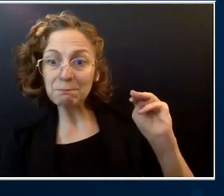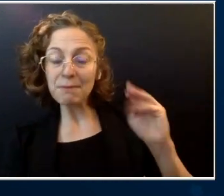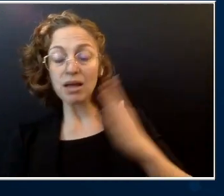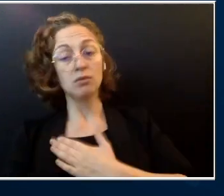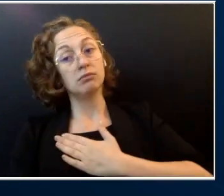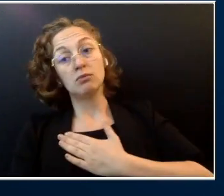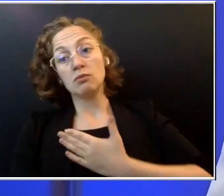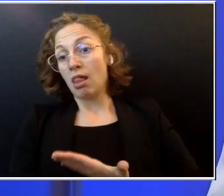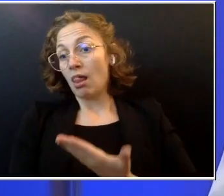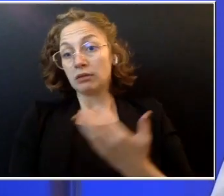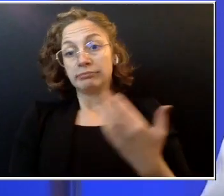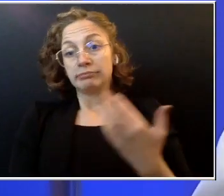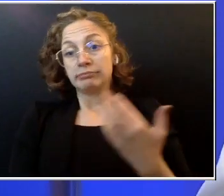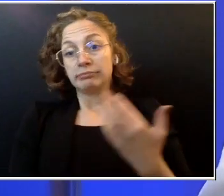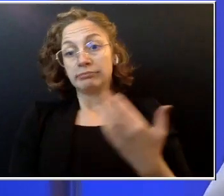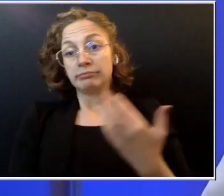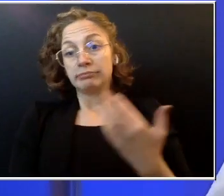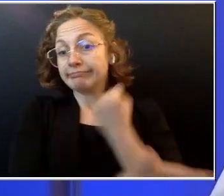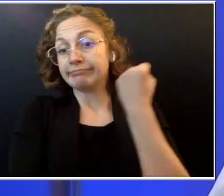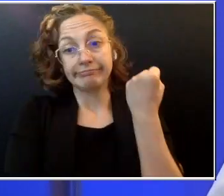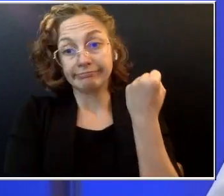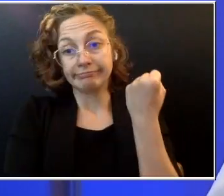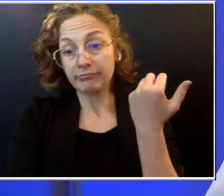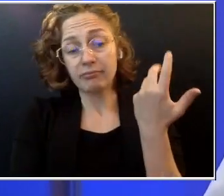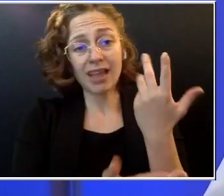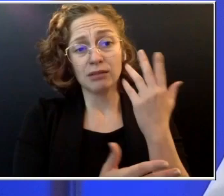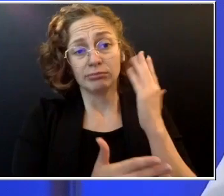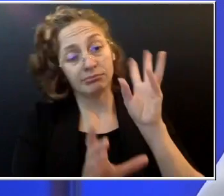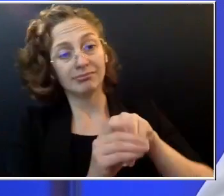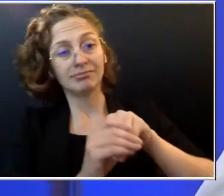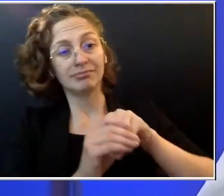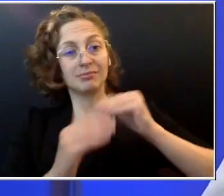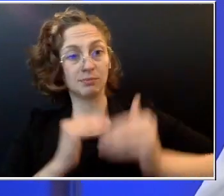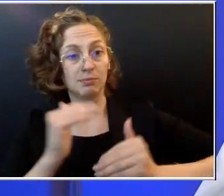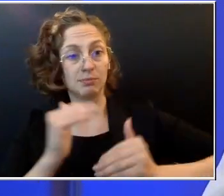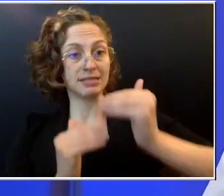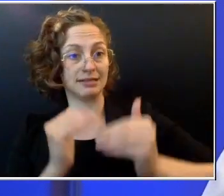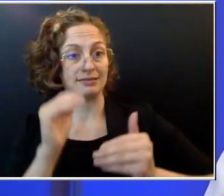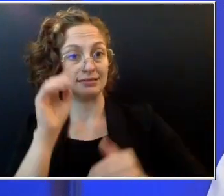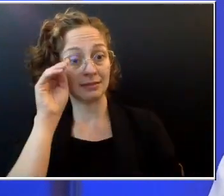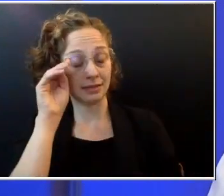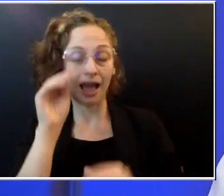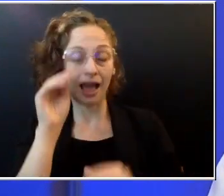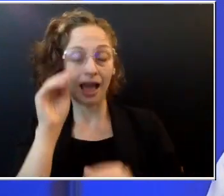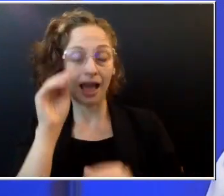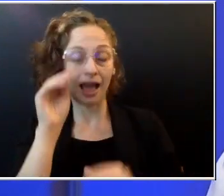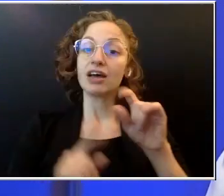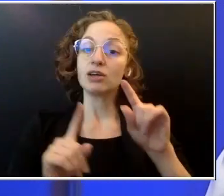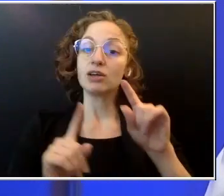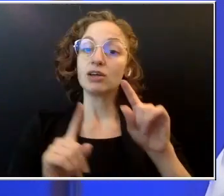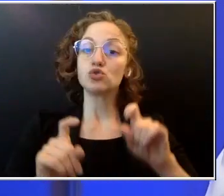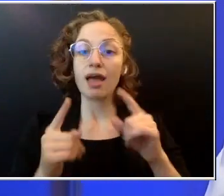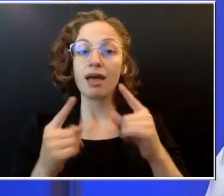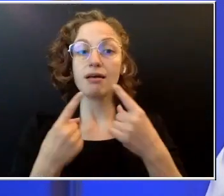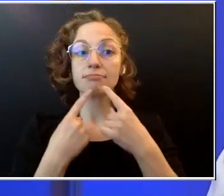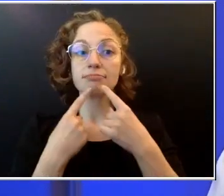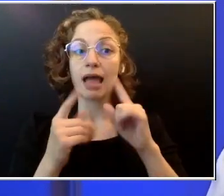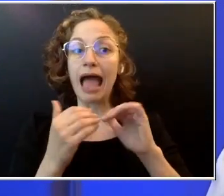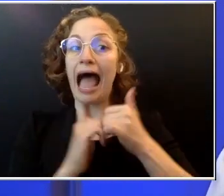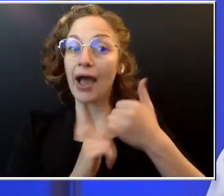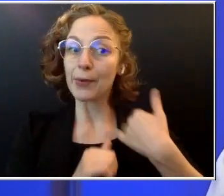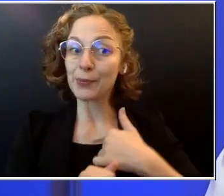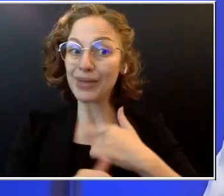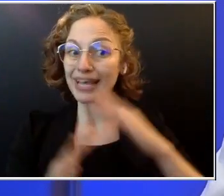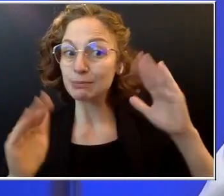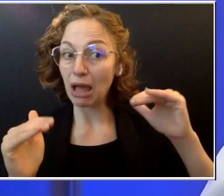that process. And while that trial didn't work out the way we wanted it to, that is how our field is advanced. So Tim participated in